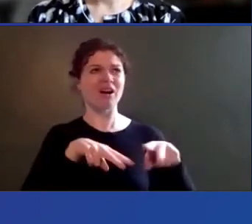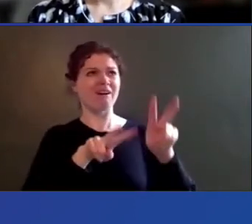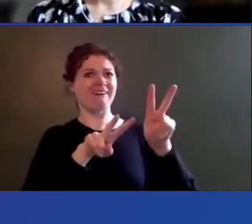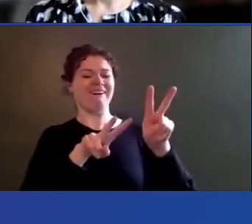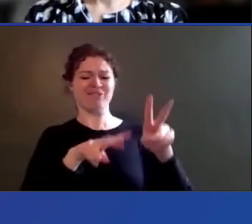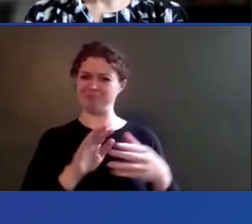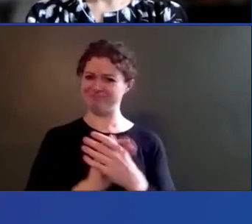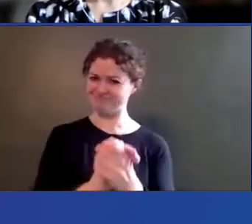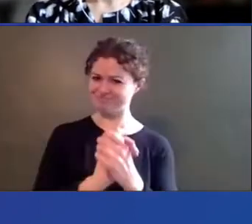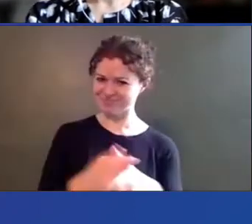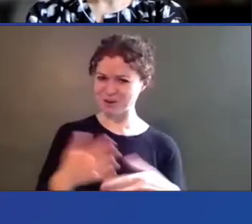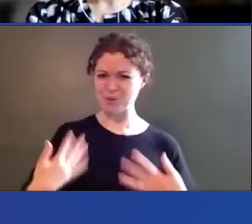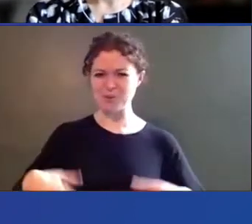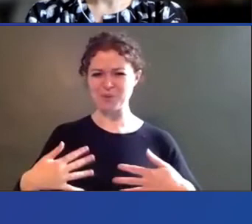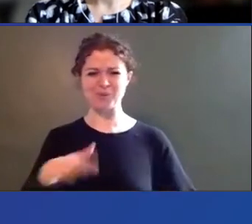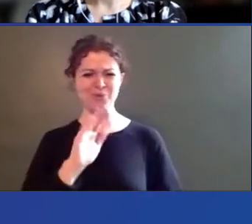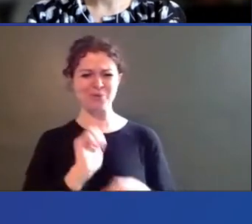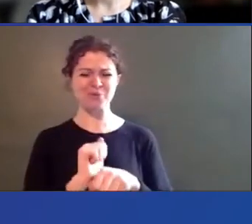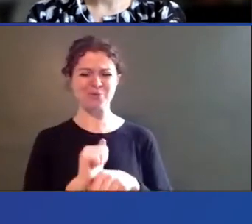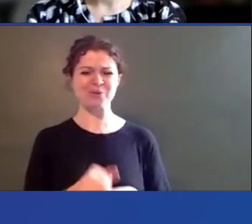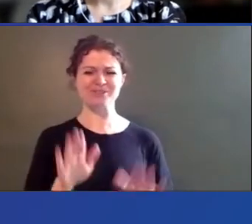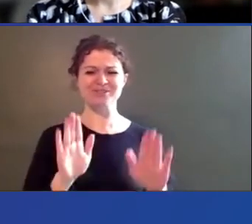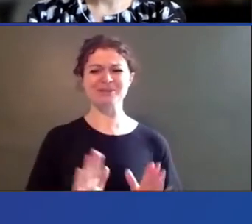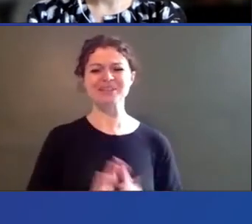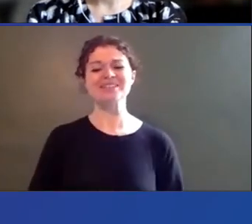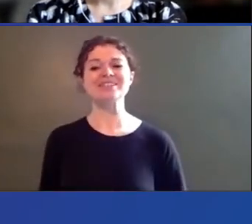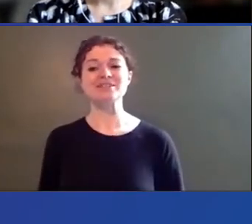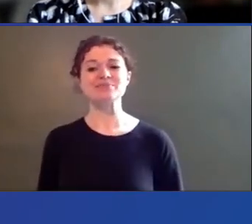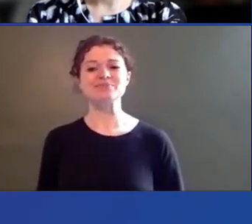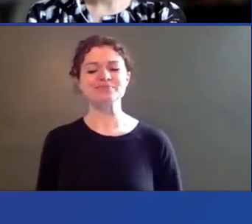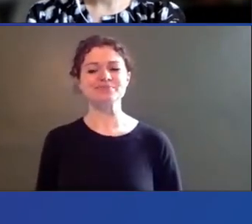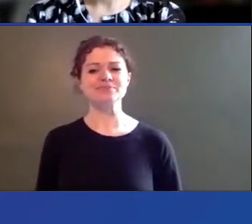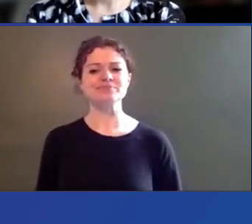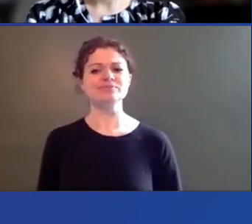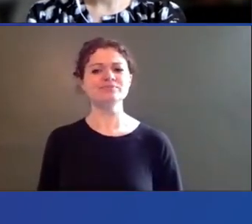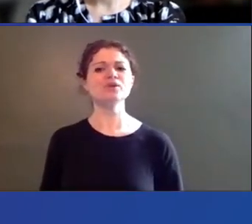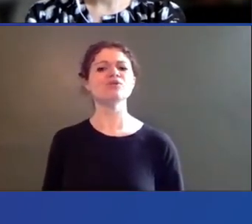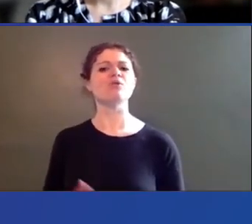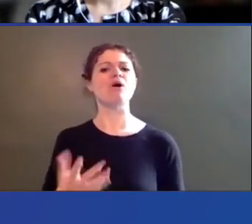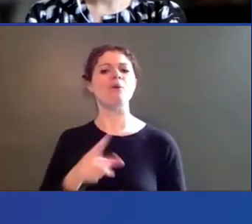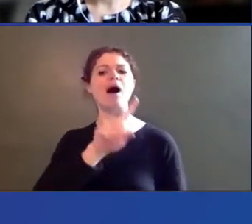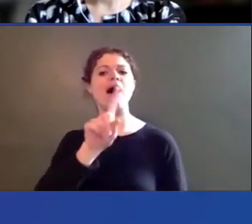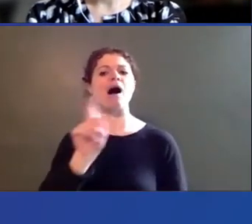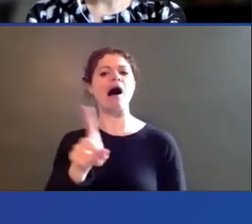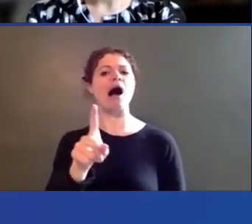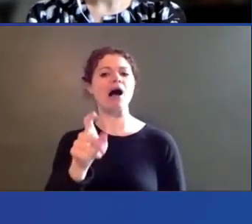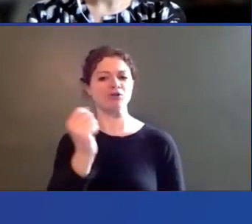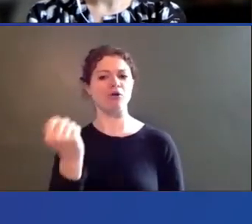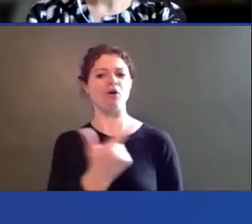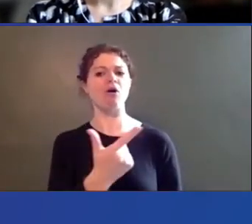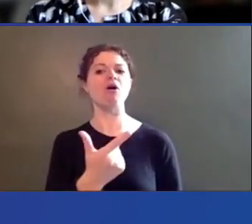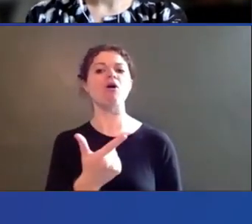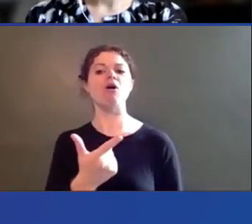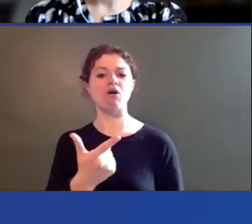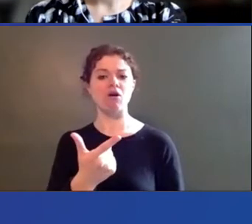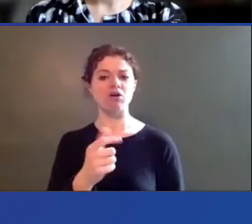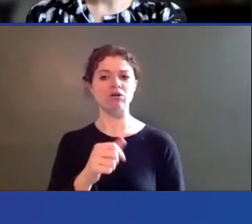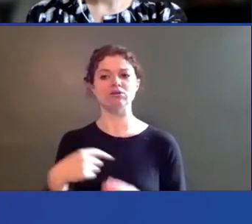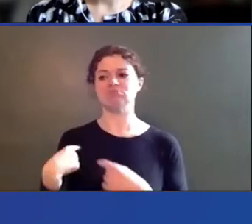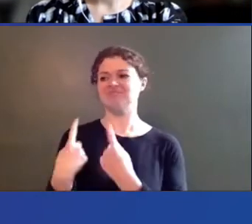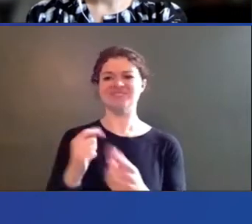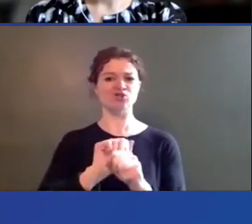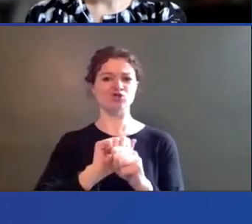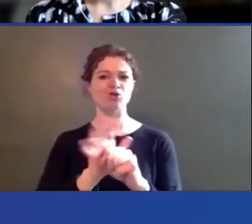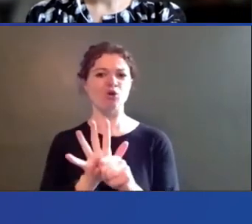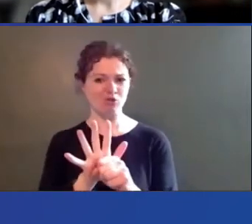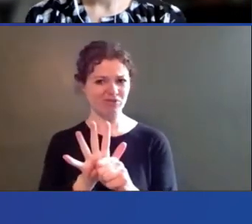congratulations and thank you for your work. I wonder about that with everyone. How did the pandemic, how did COVID, when we went into the